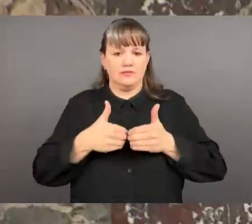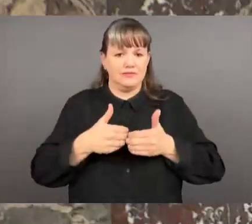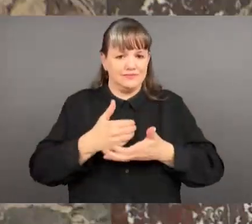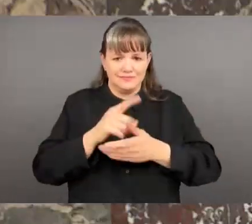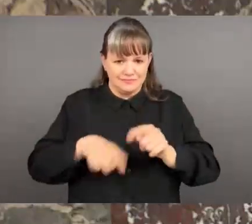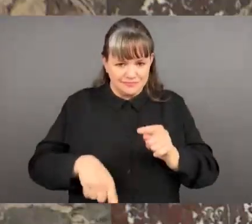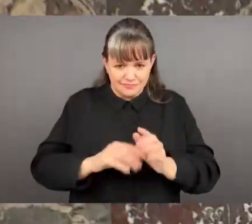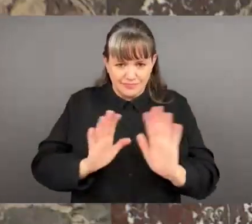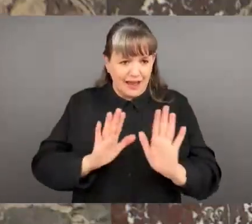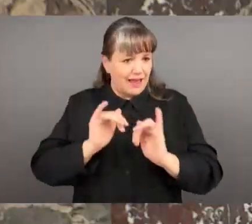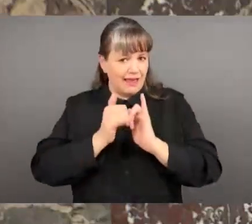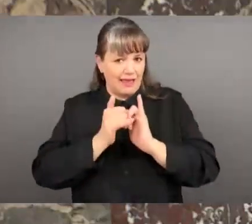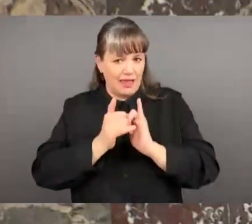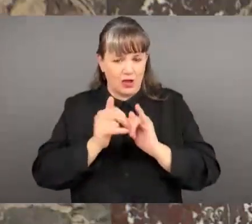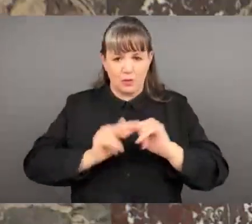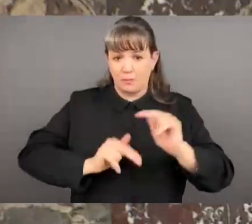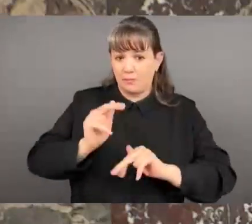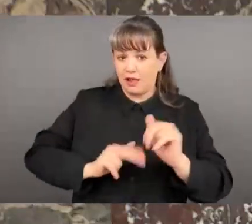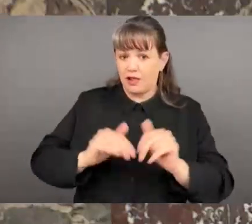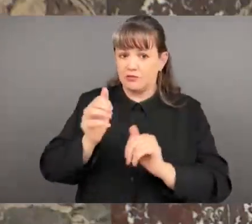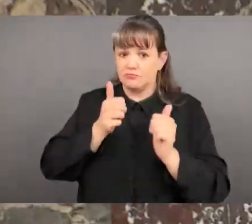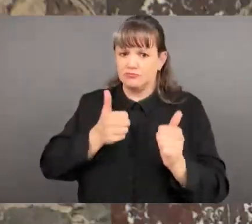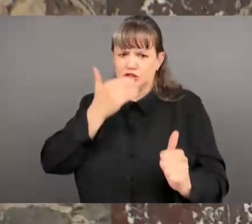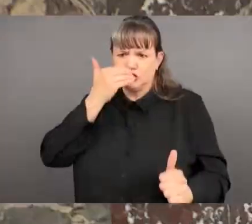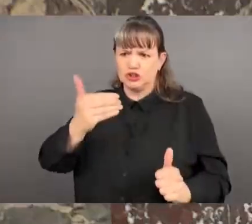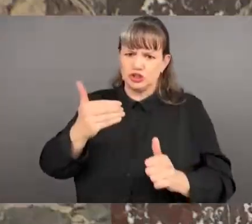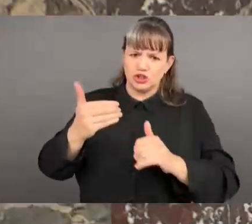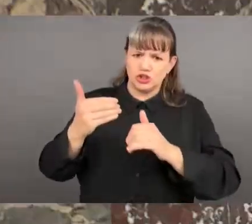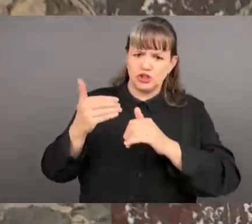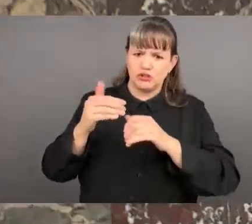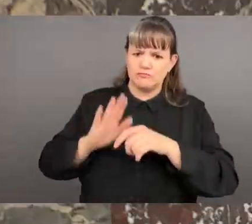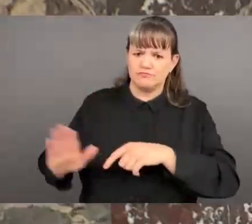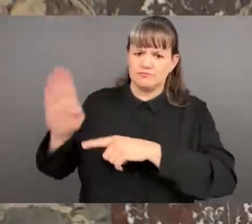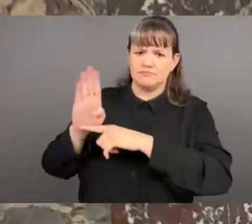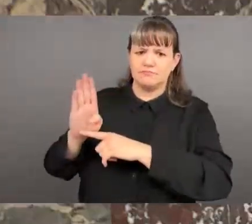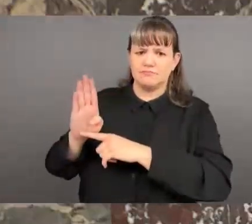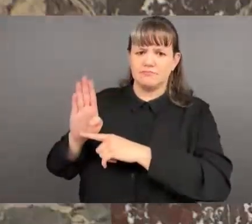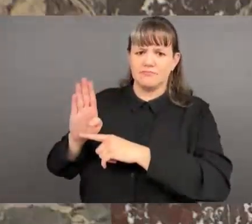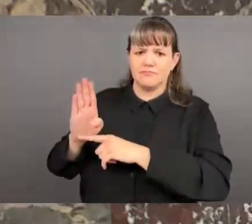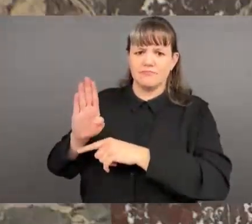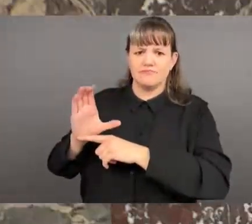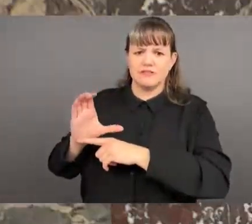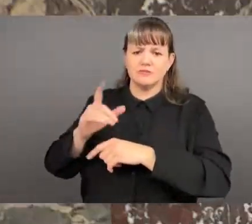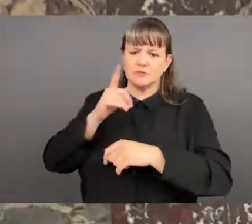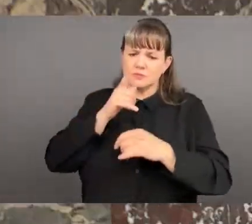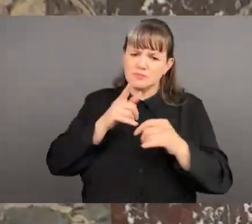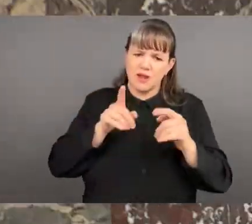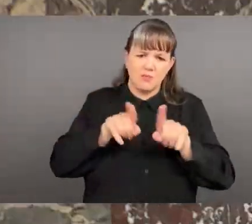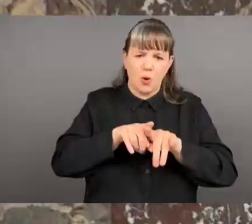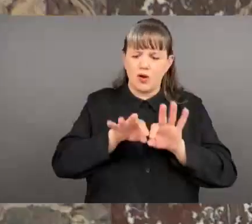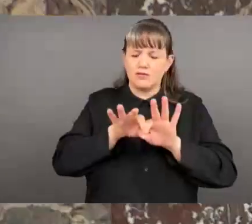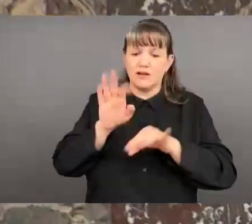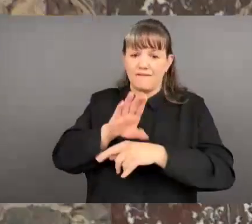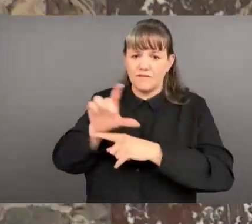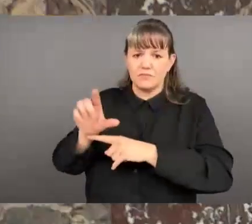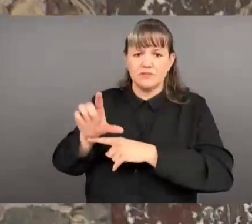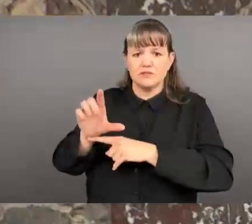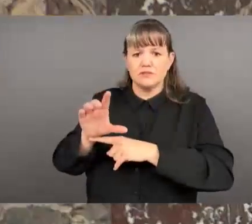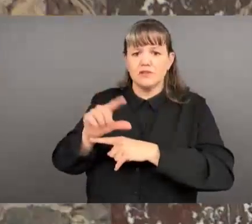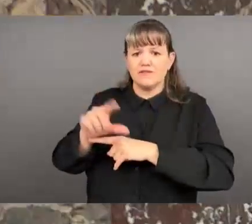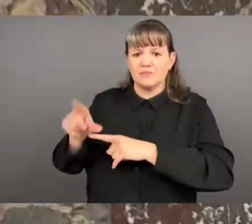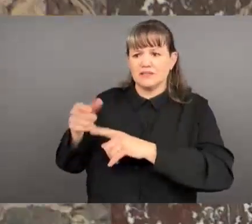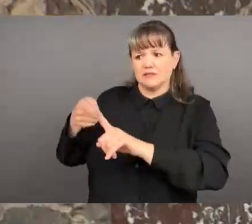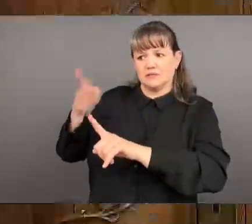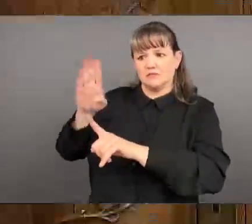to the priorities of British Columbians, building schools and hospitals faster, something the Leader of the Opposition is also opposed to, Honourable Speaker.